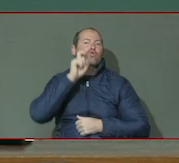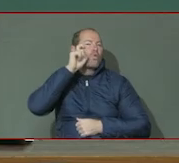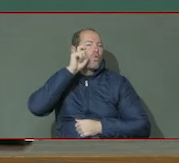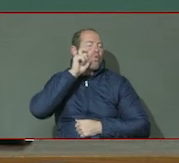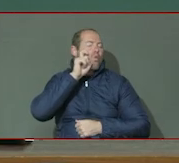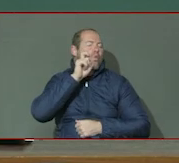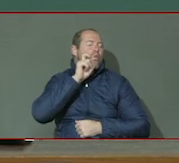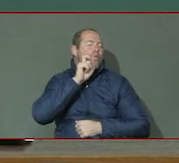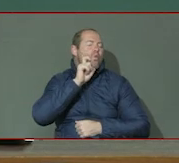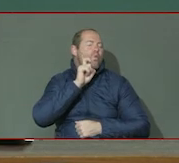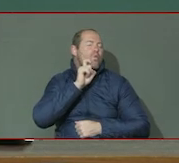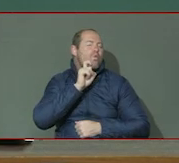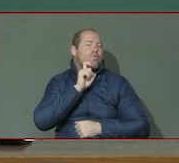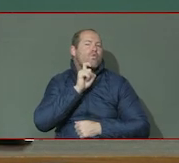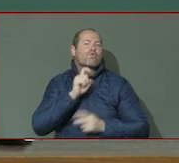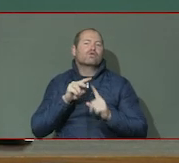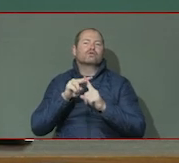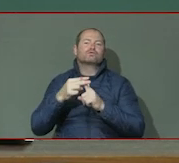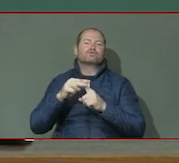our old equipment.